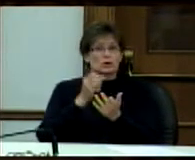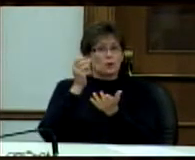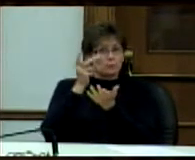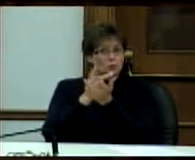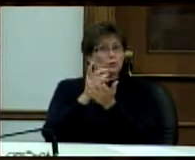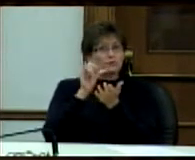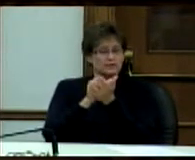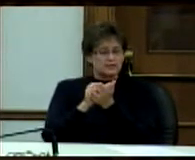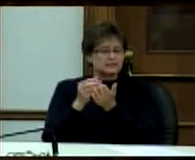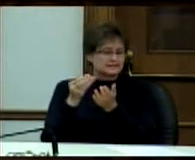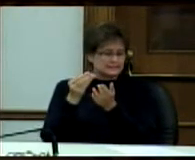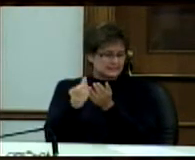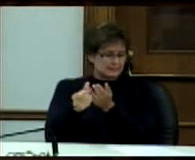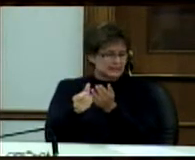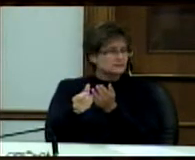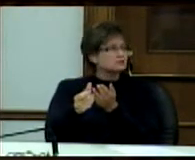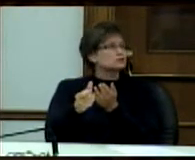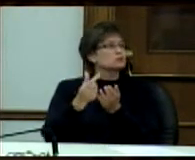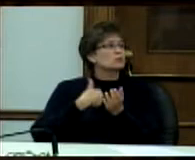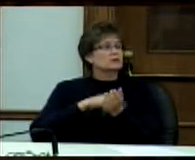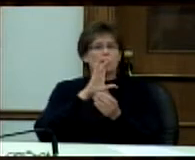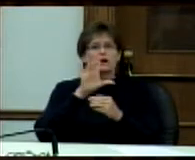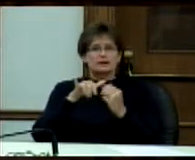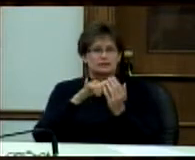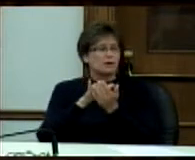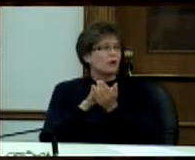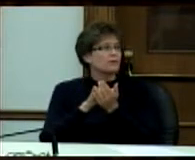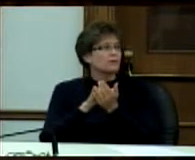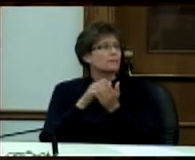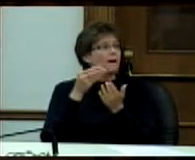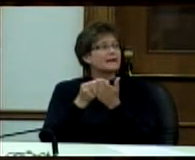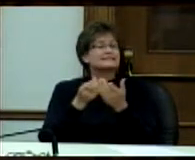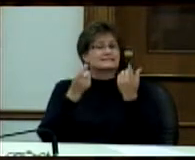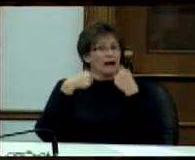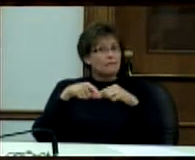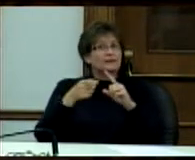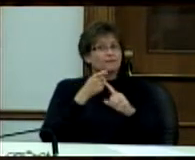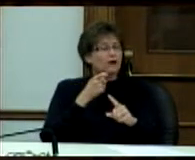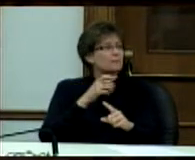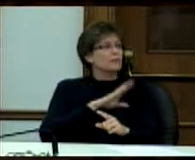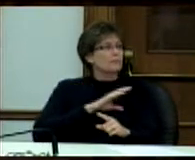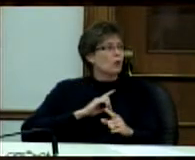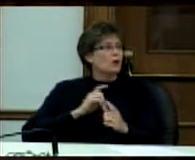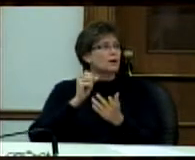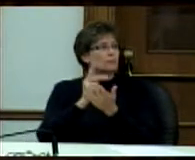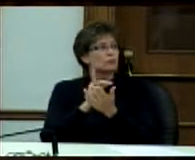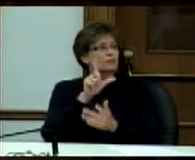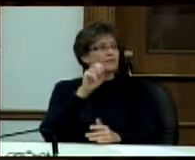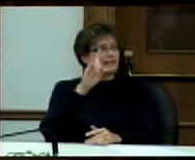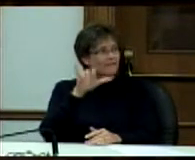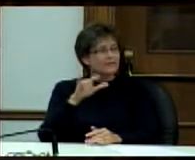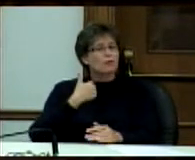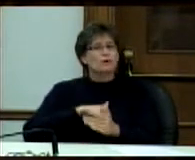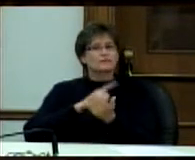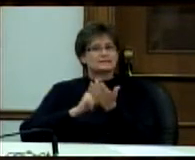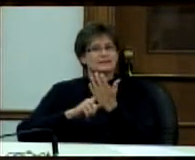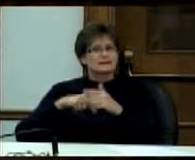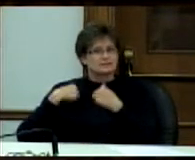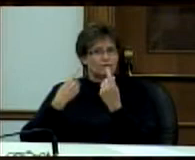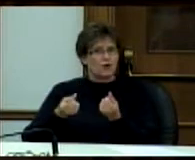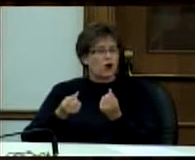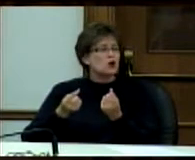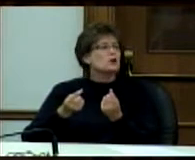were to approve these expenditures, we have been talking about that coming, the funds for that coming from the board-approved levy that we've also been